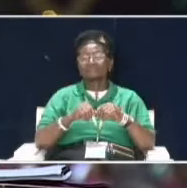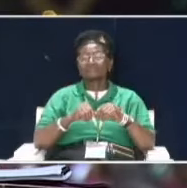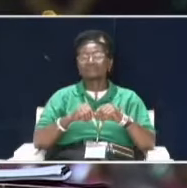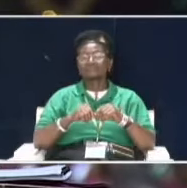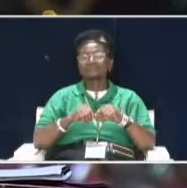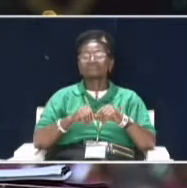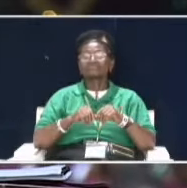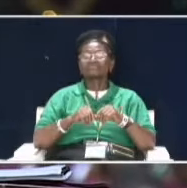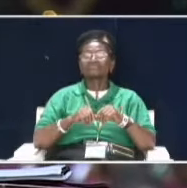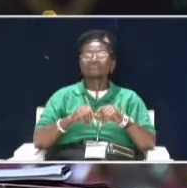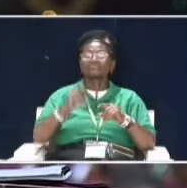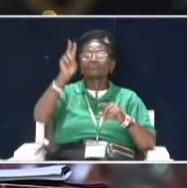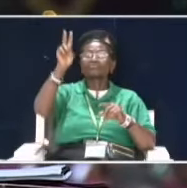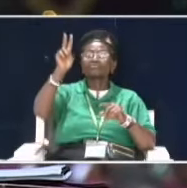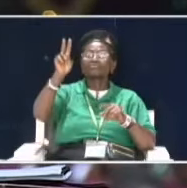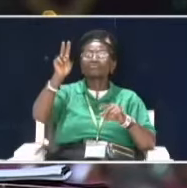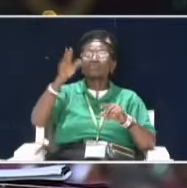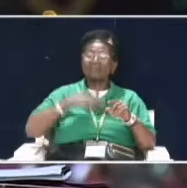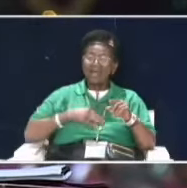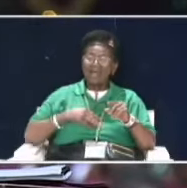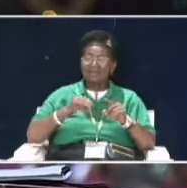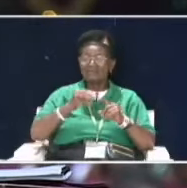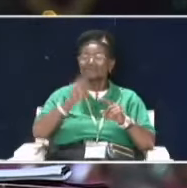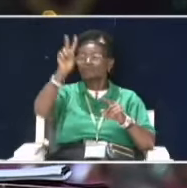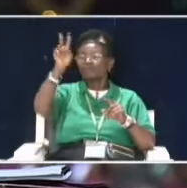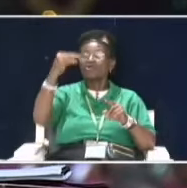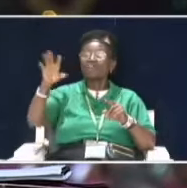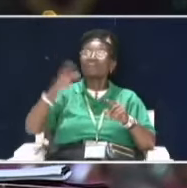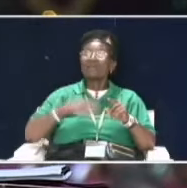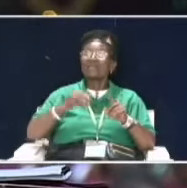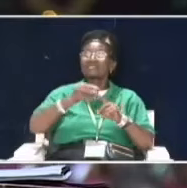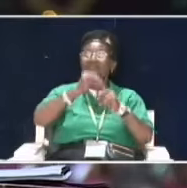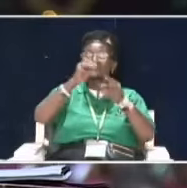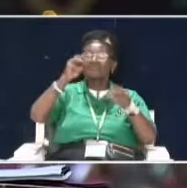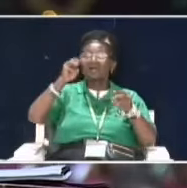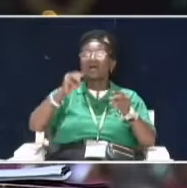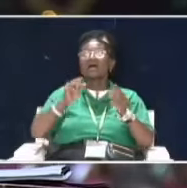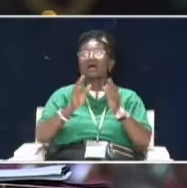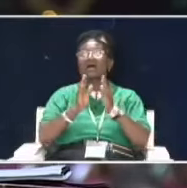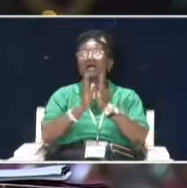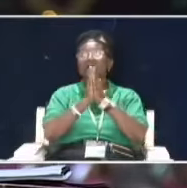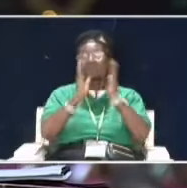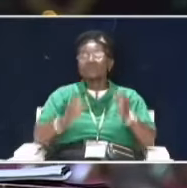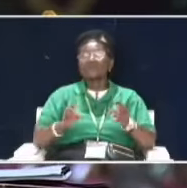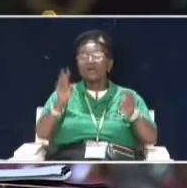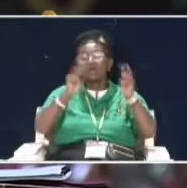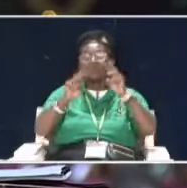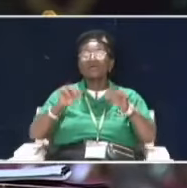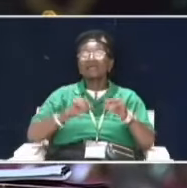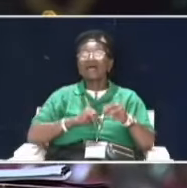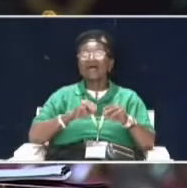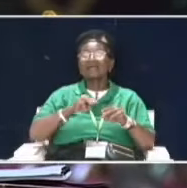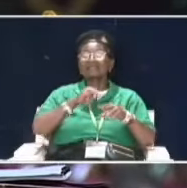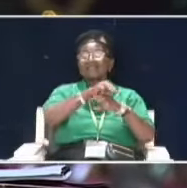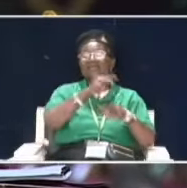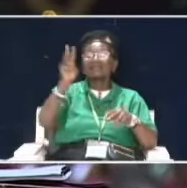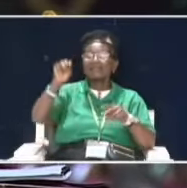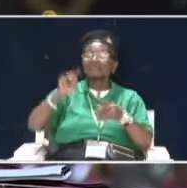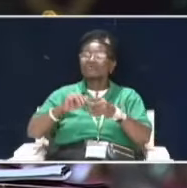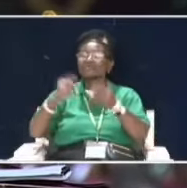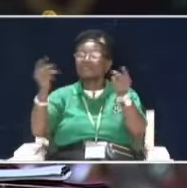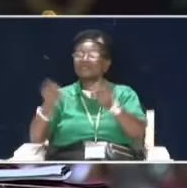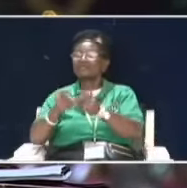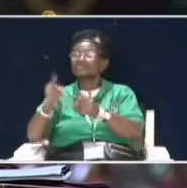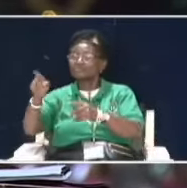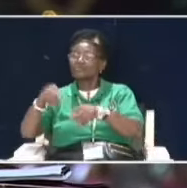Took my special prayer warriors, two of them then. I sent them to his place. I said, you go and pray for